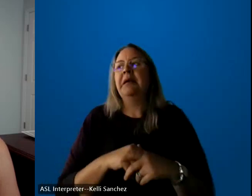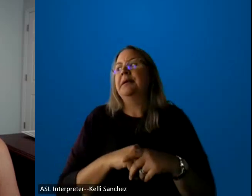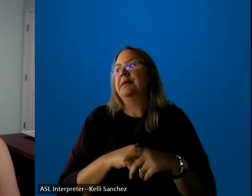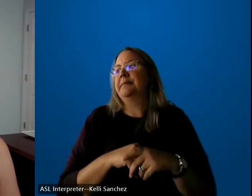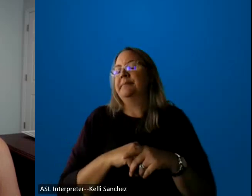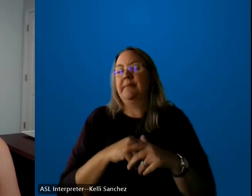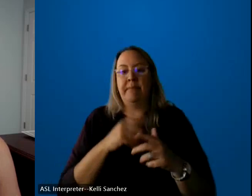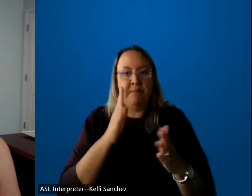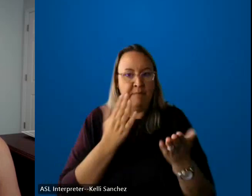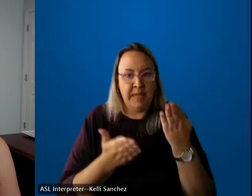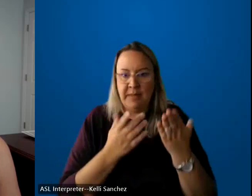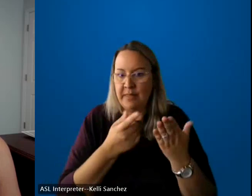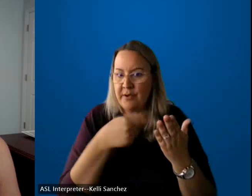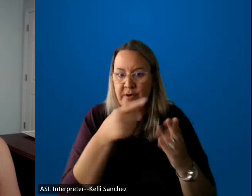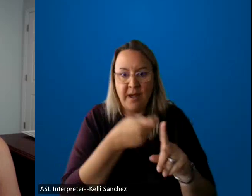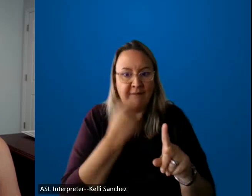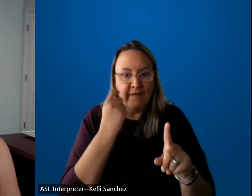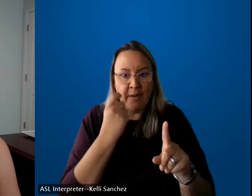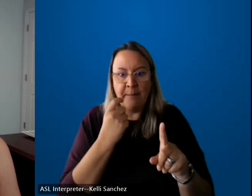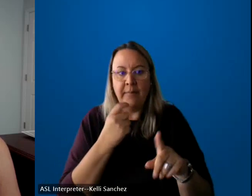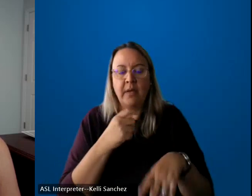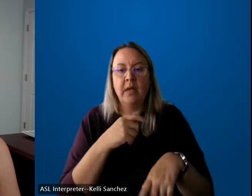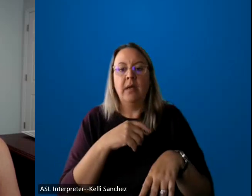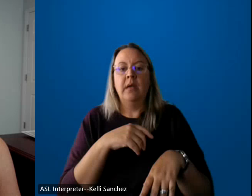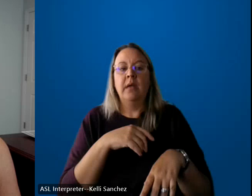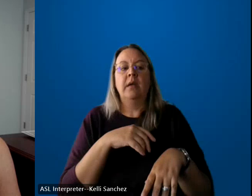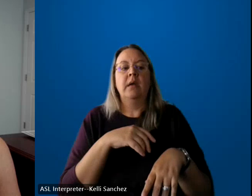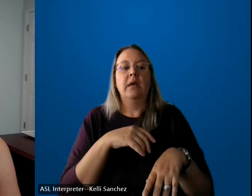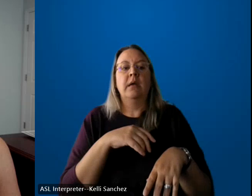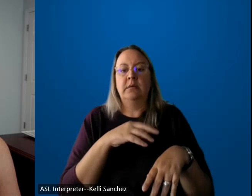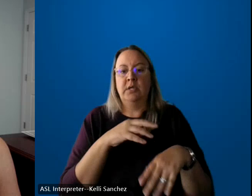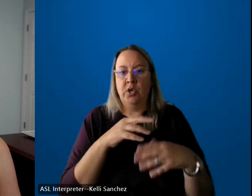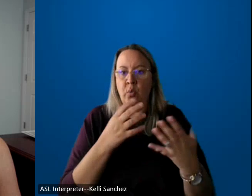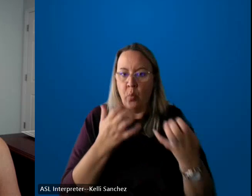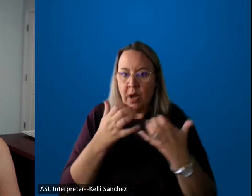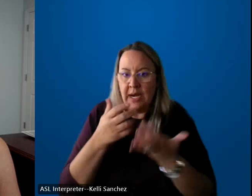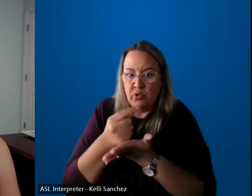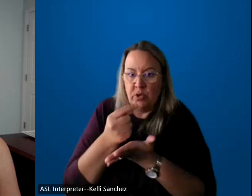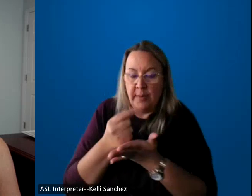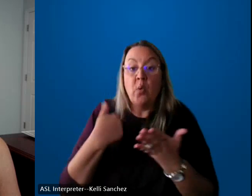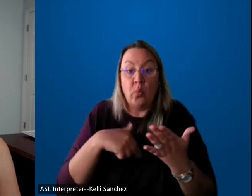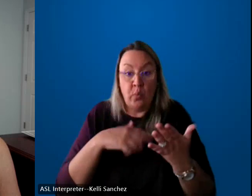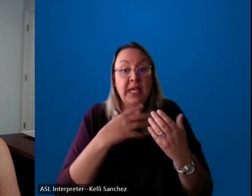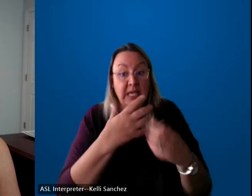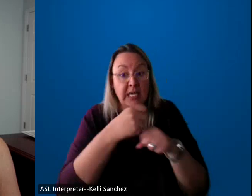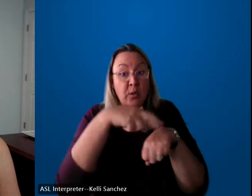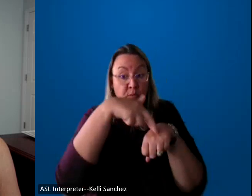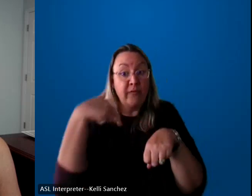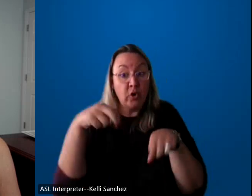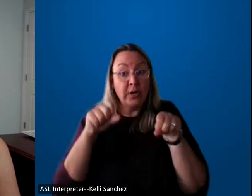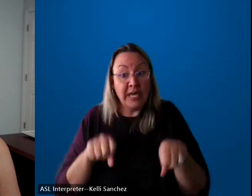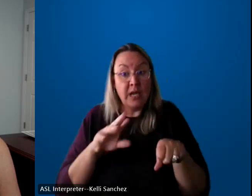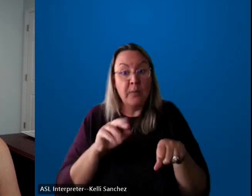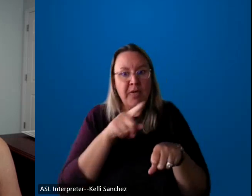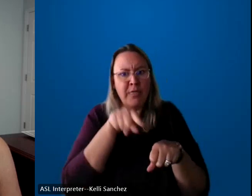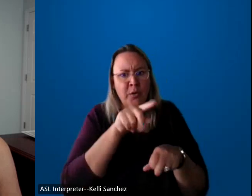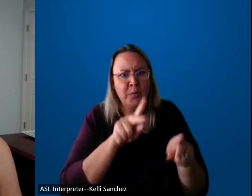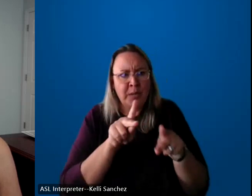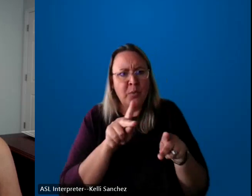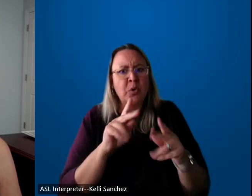necessarily coming into establishments wanting treatment. We can get referrals, but the people who